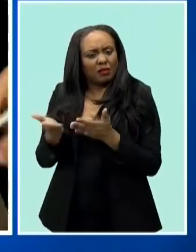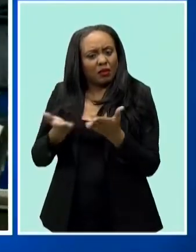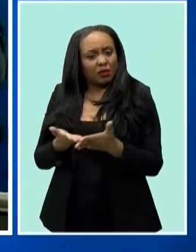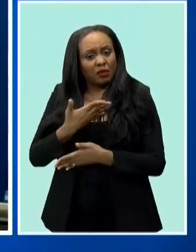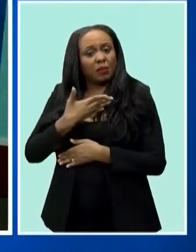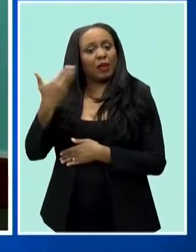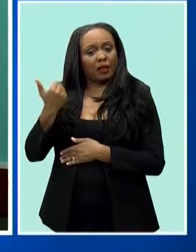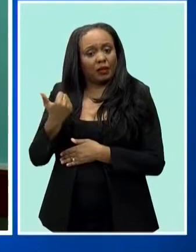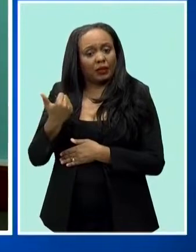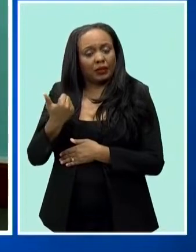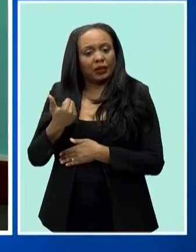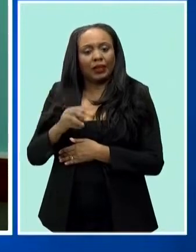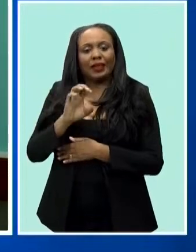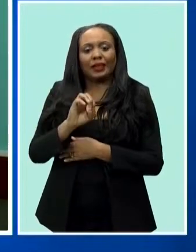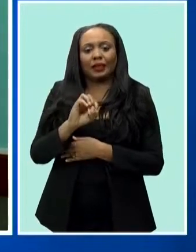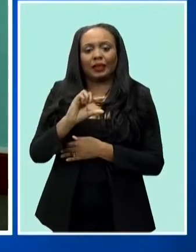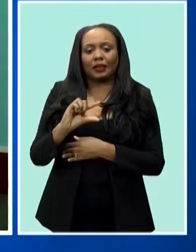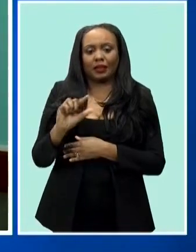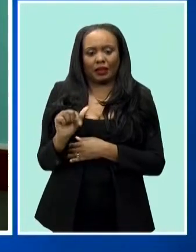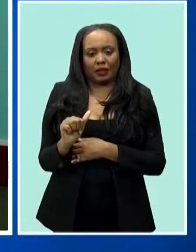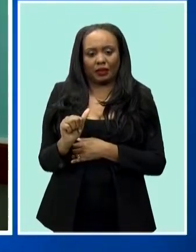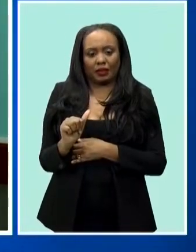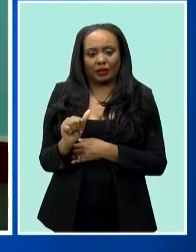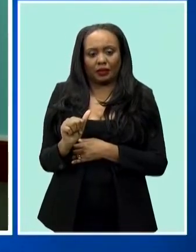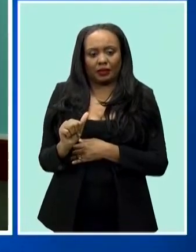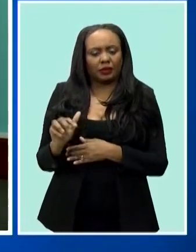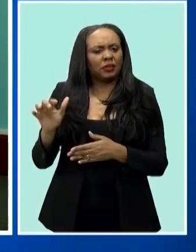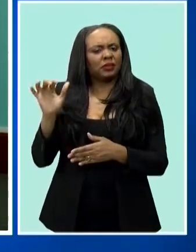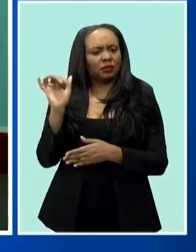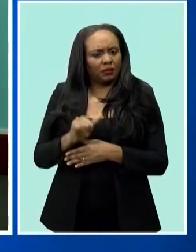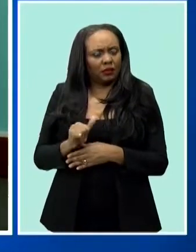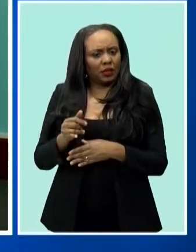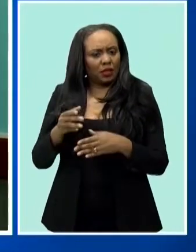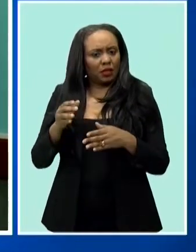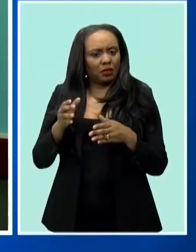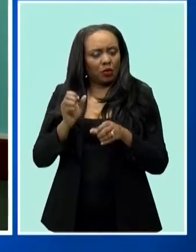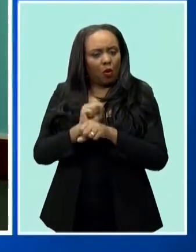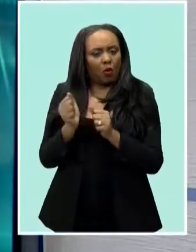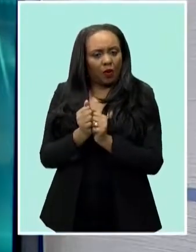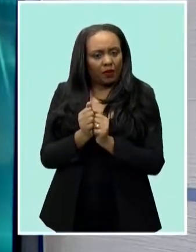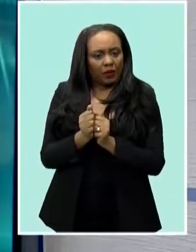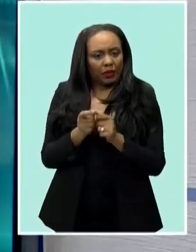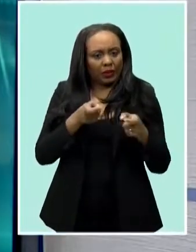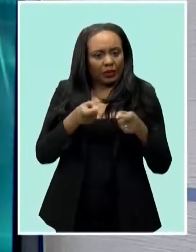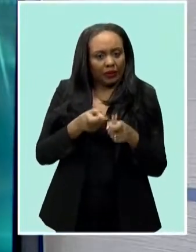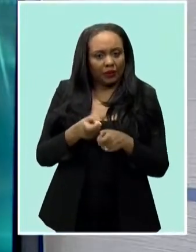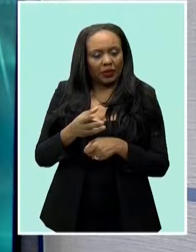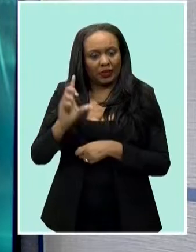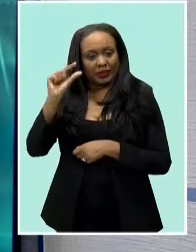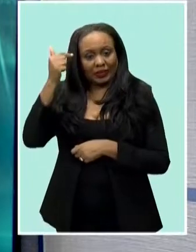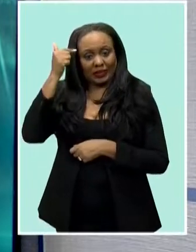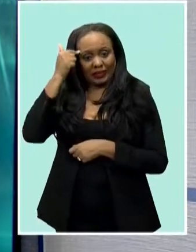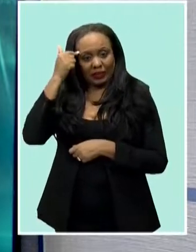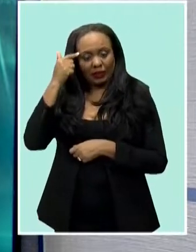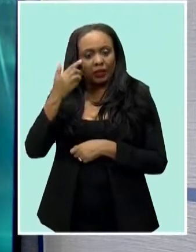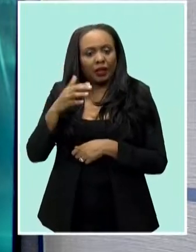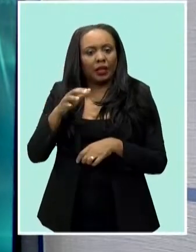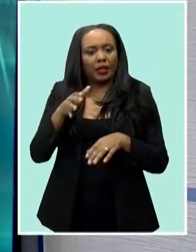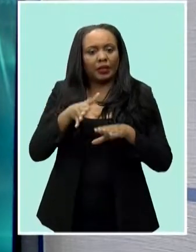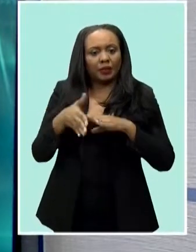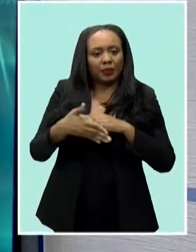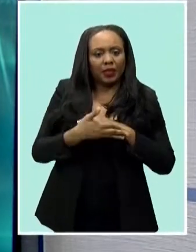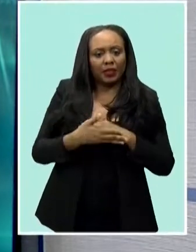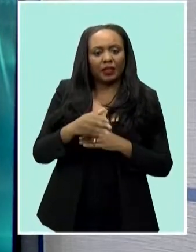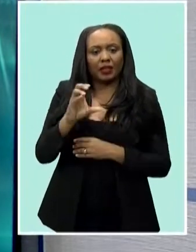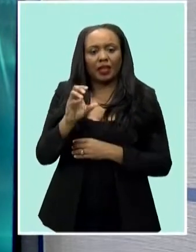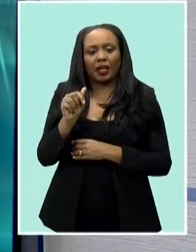services. EGA are the global e-governance and cybersecurity experts working with the governments of Jamaica, the Cayman Islands, Haiti,